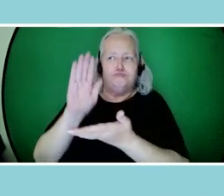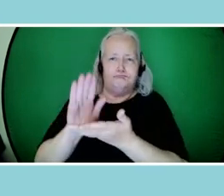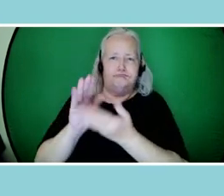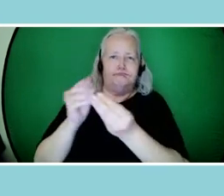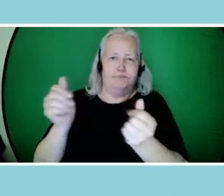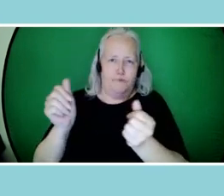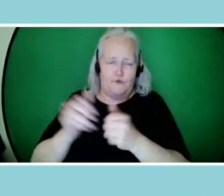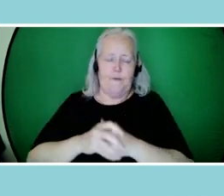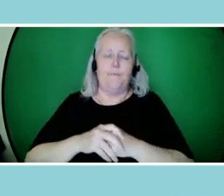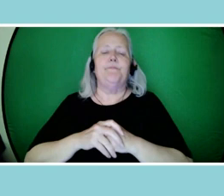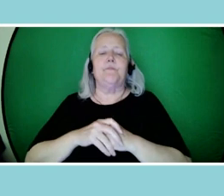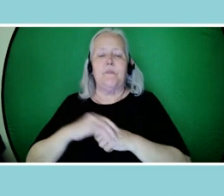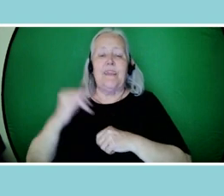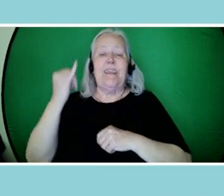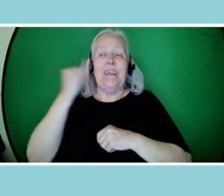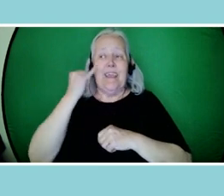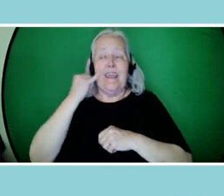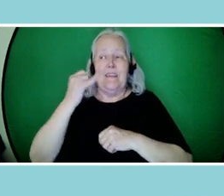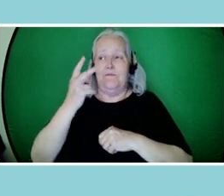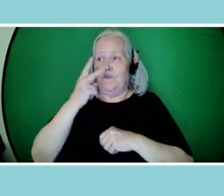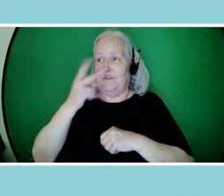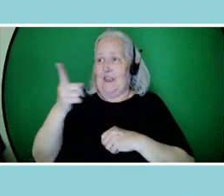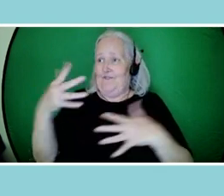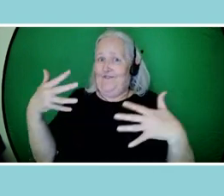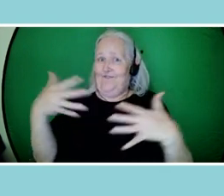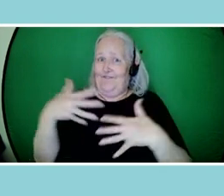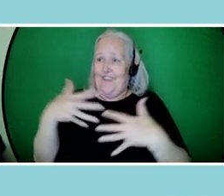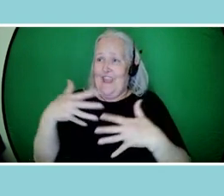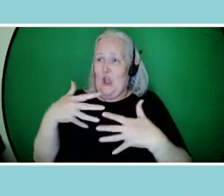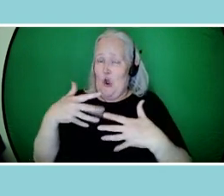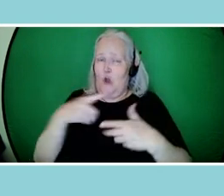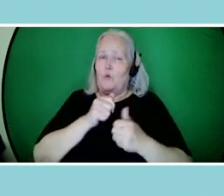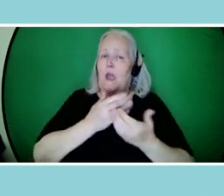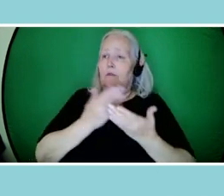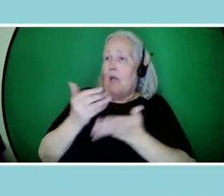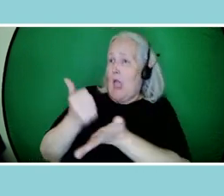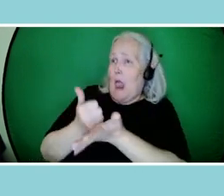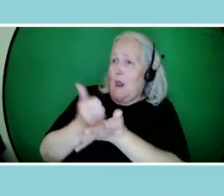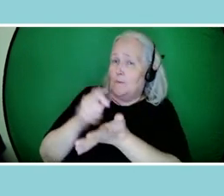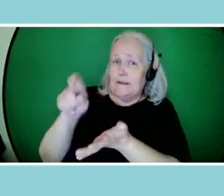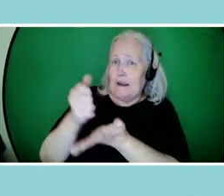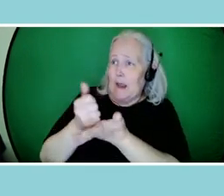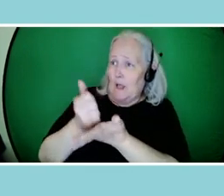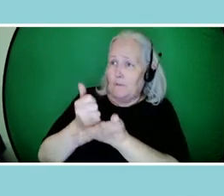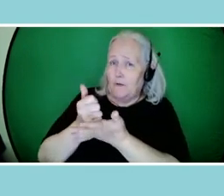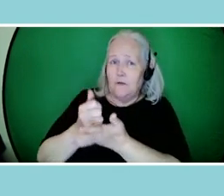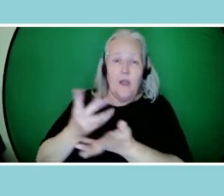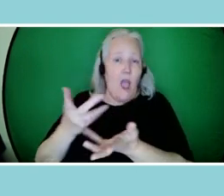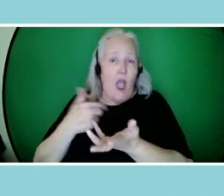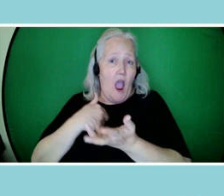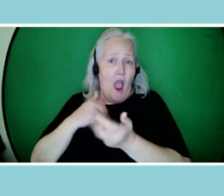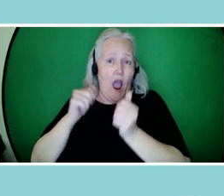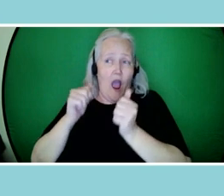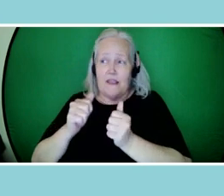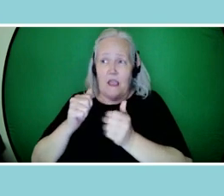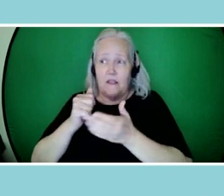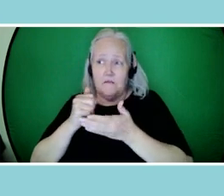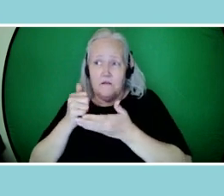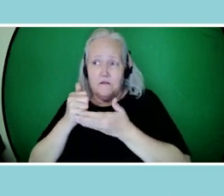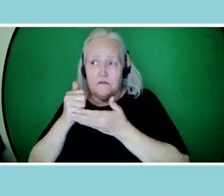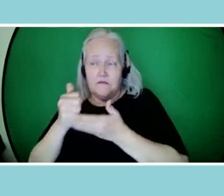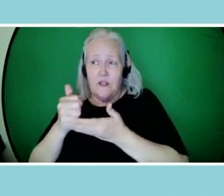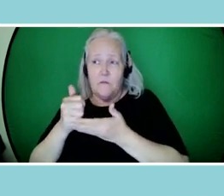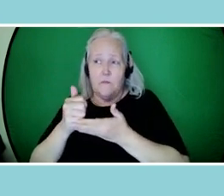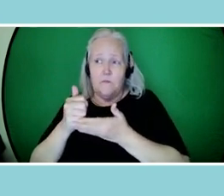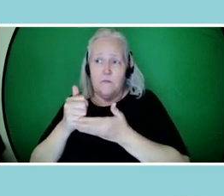is exhibiting fear, offer help, right? I can help get you some more